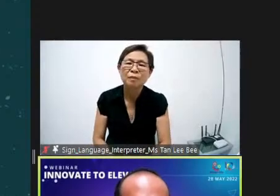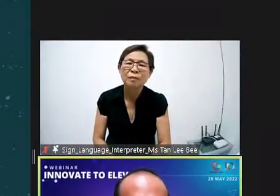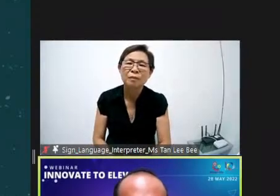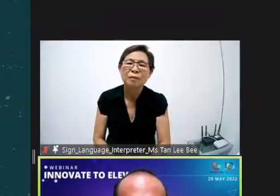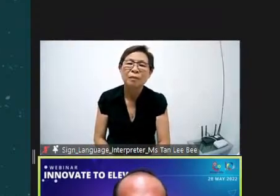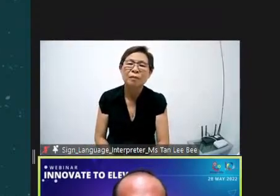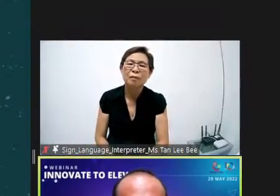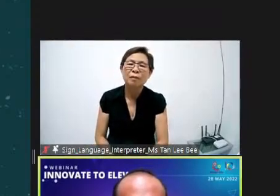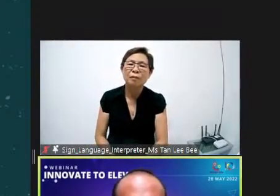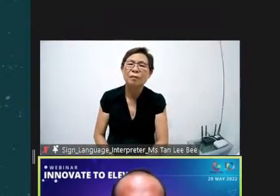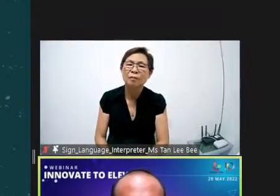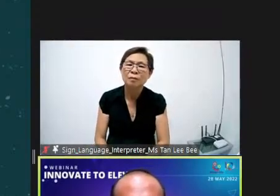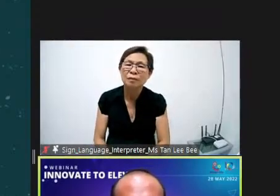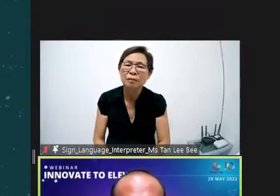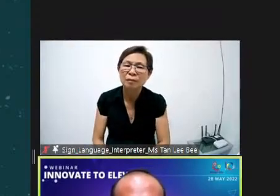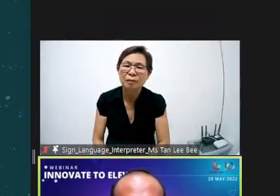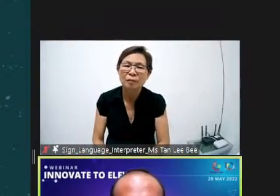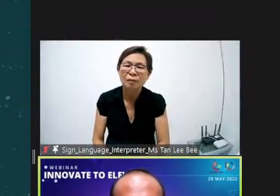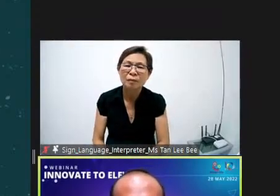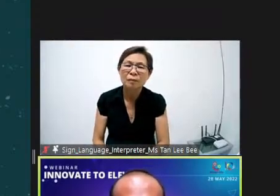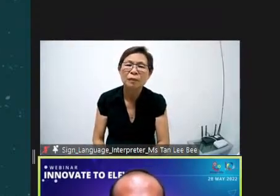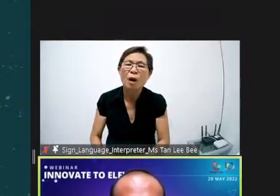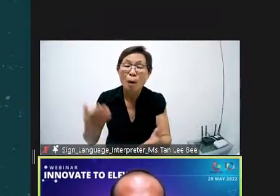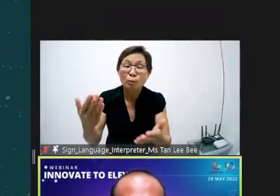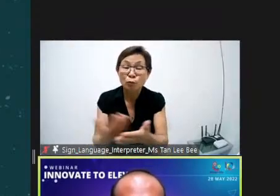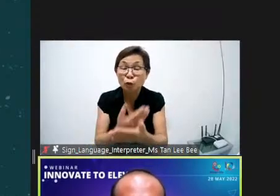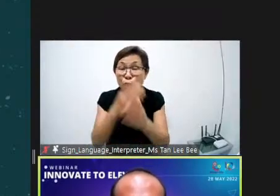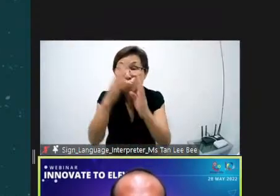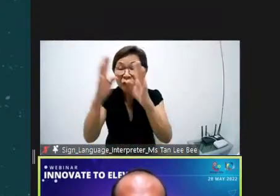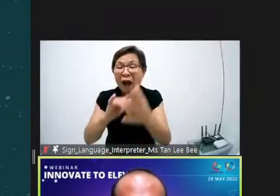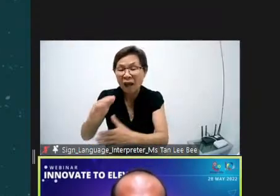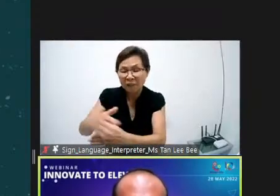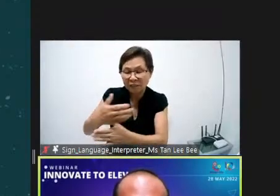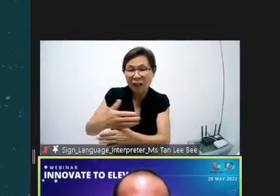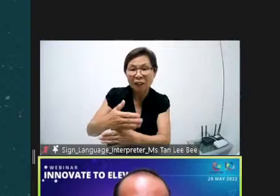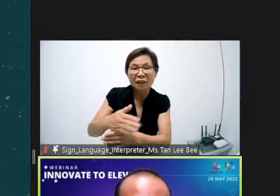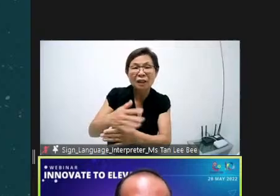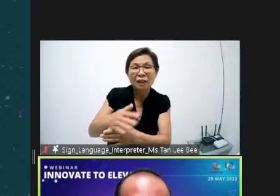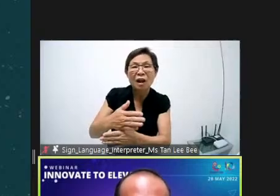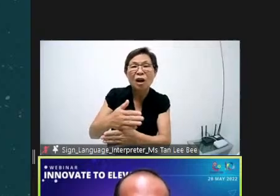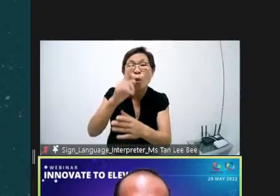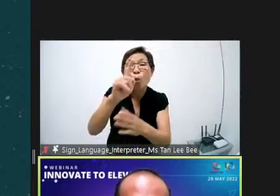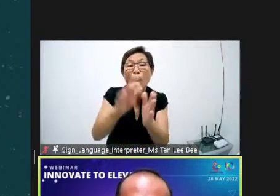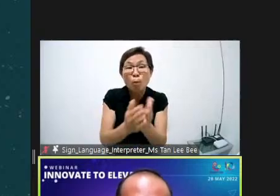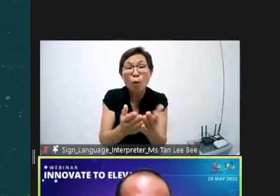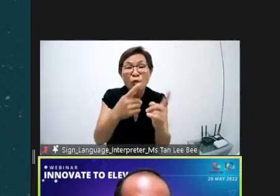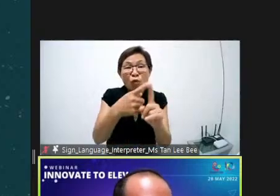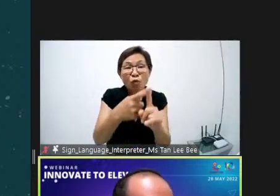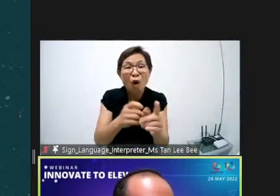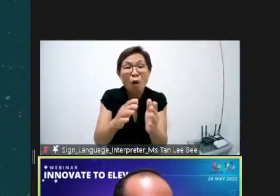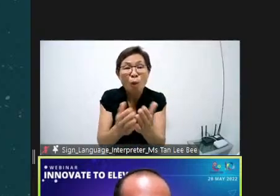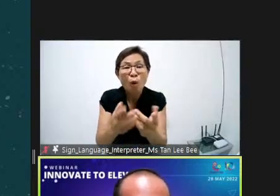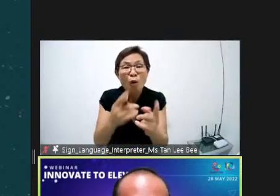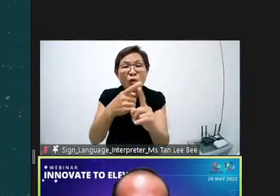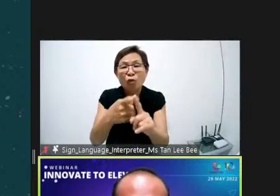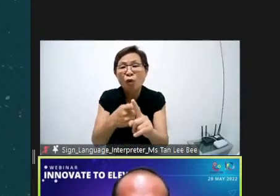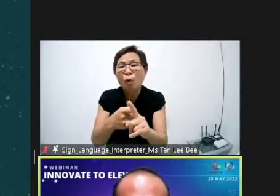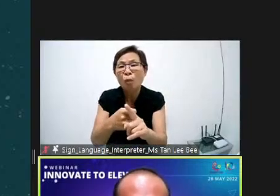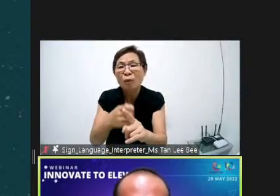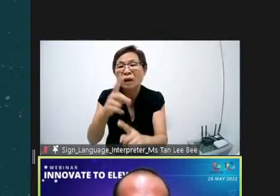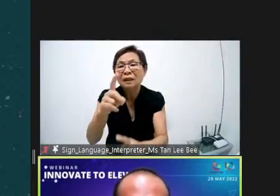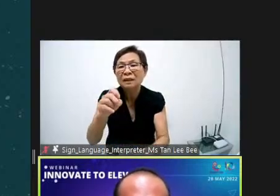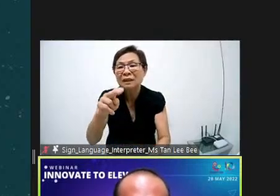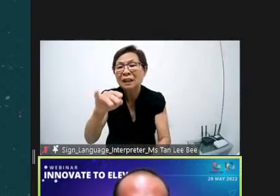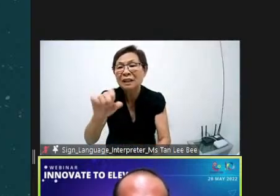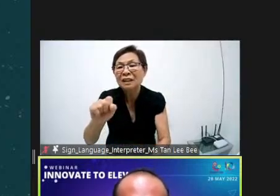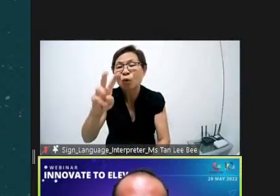Okay, my creed of my innovation, I just share one book from Dennis Welter, the winner of Edge. I really like to read his